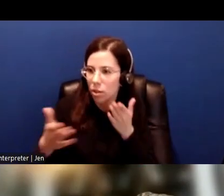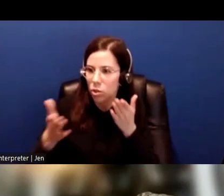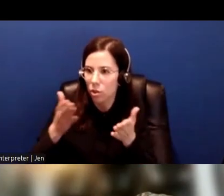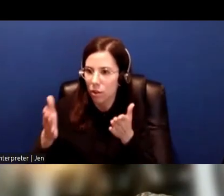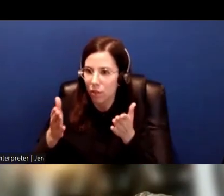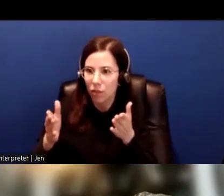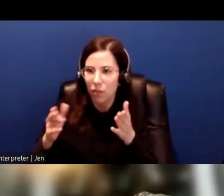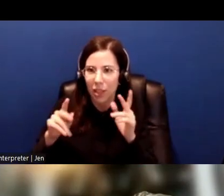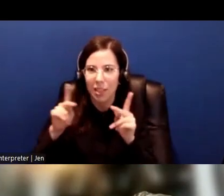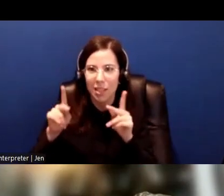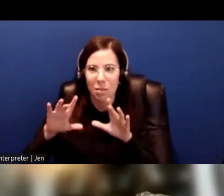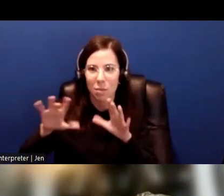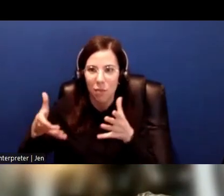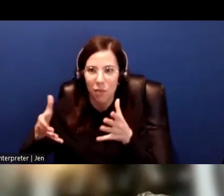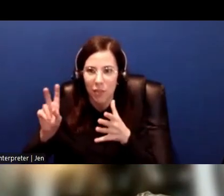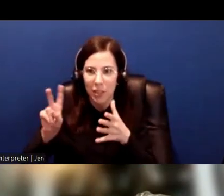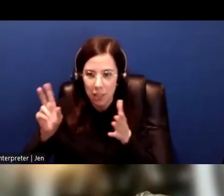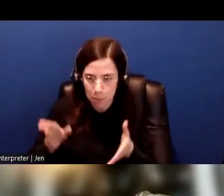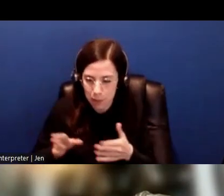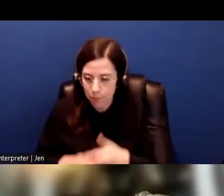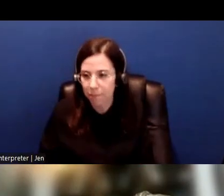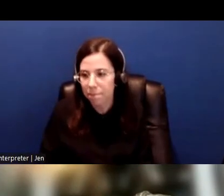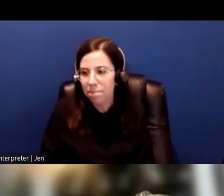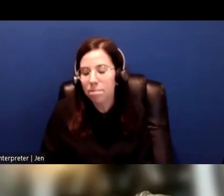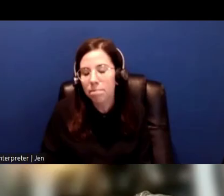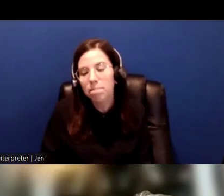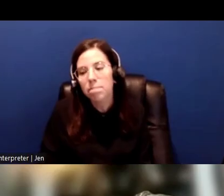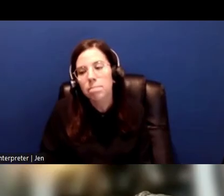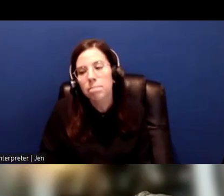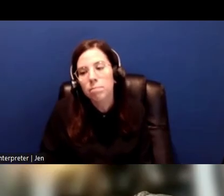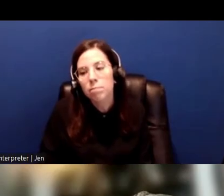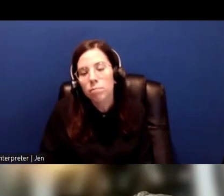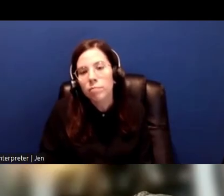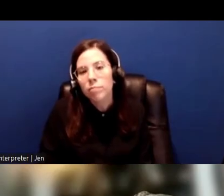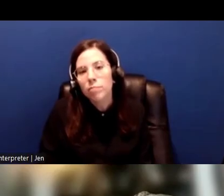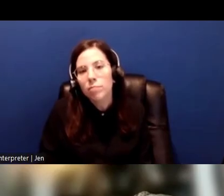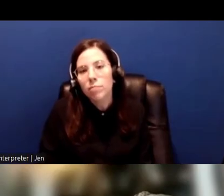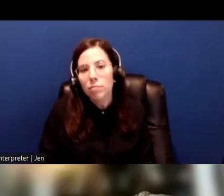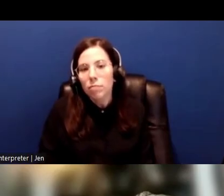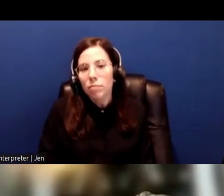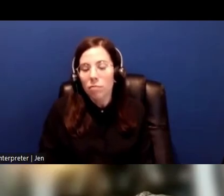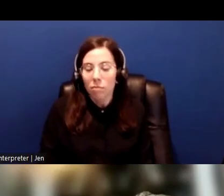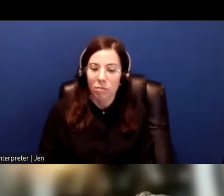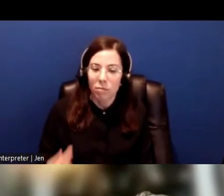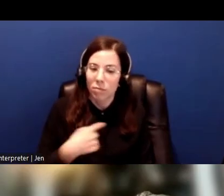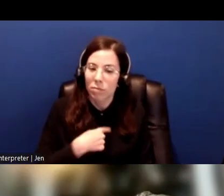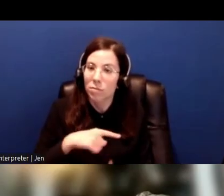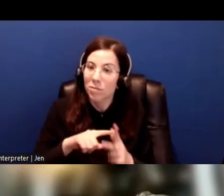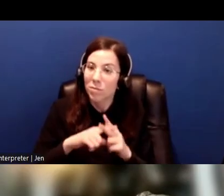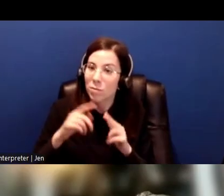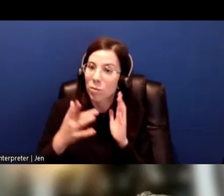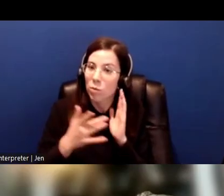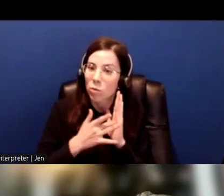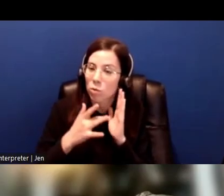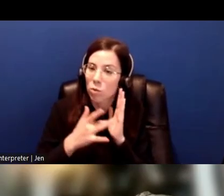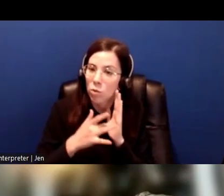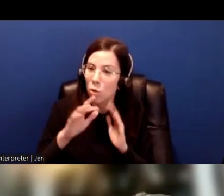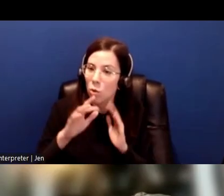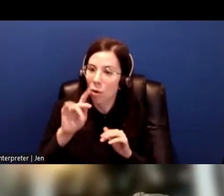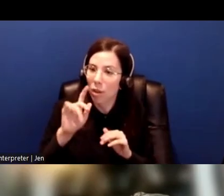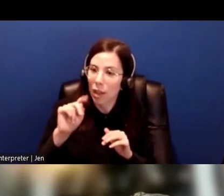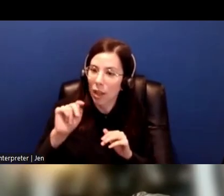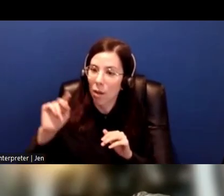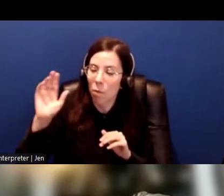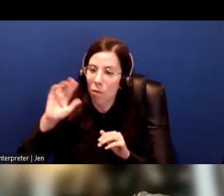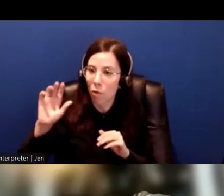And we started this toolkit under a previous grant that we had with NOVA, and we've been expanding it